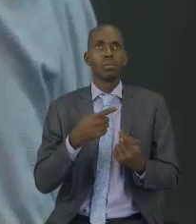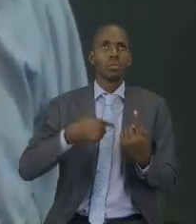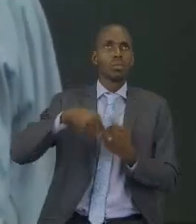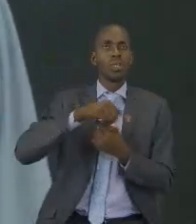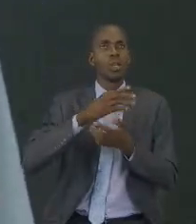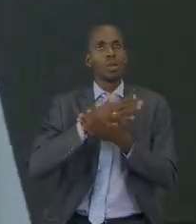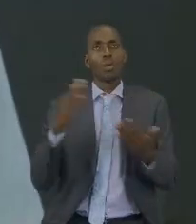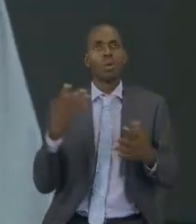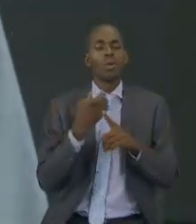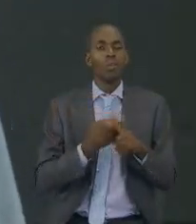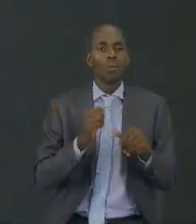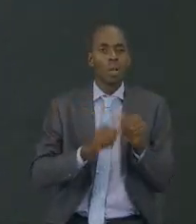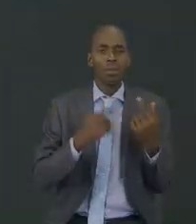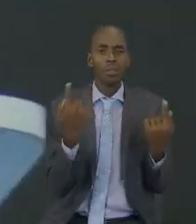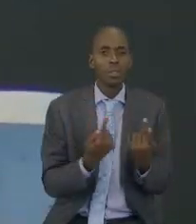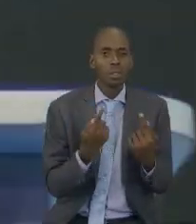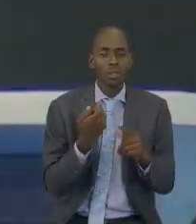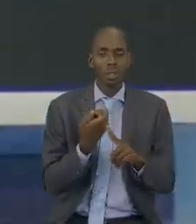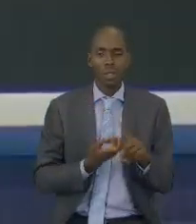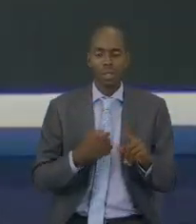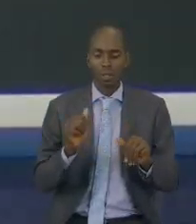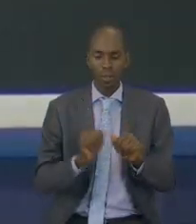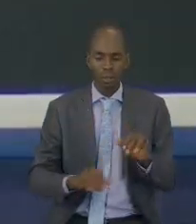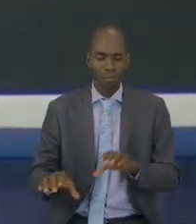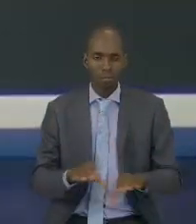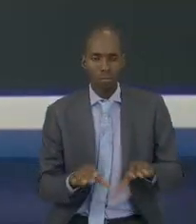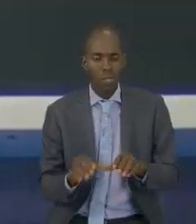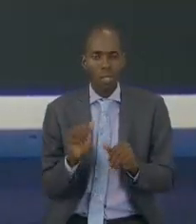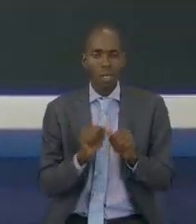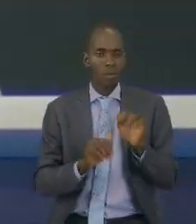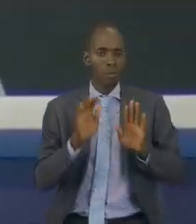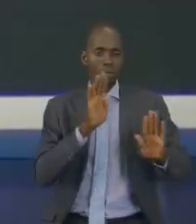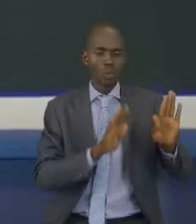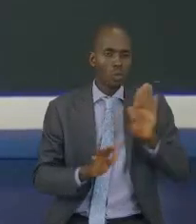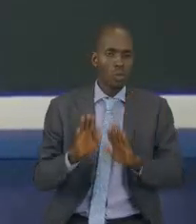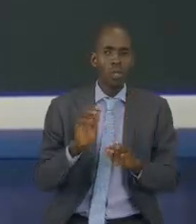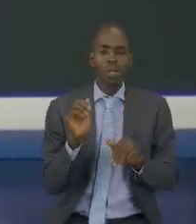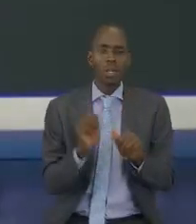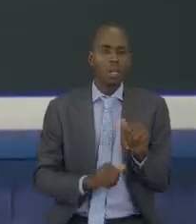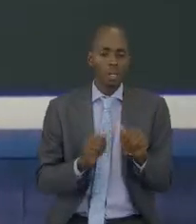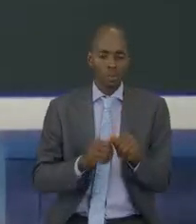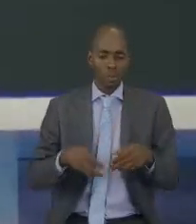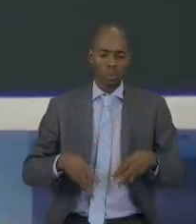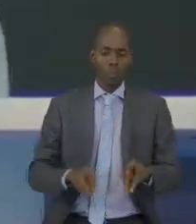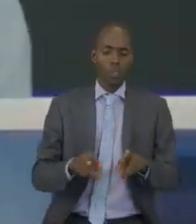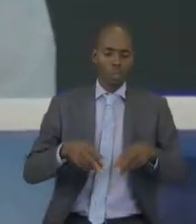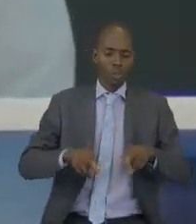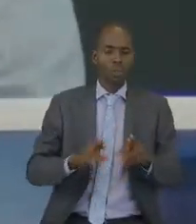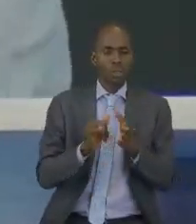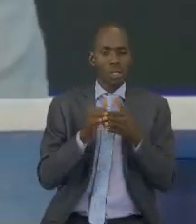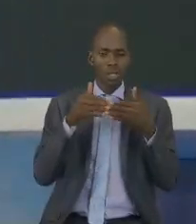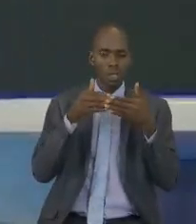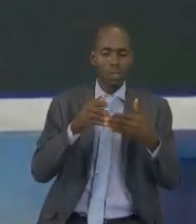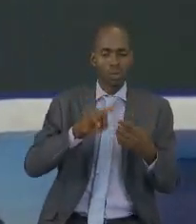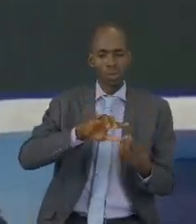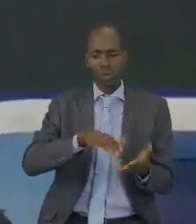every activity, every behavior, every road that leads to death eternal,